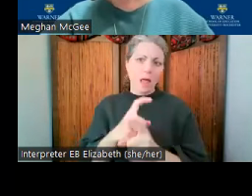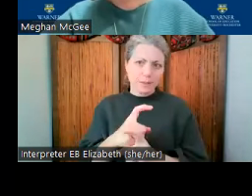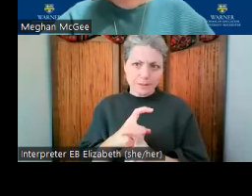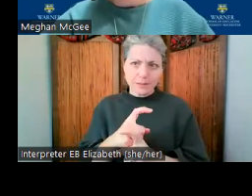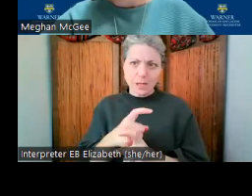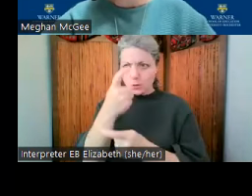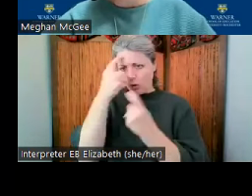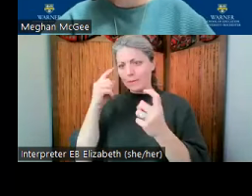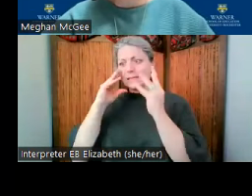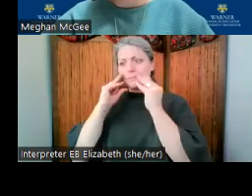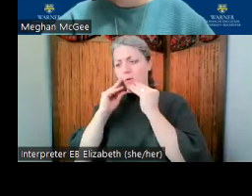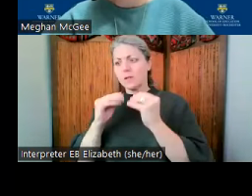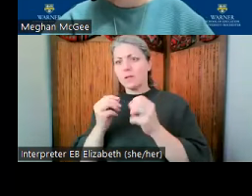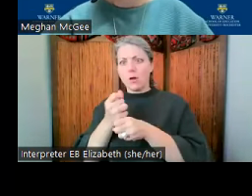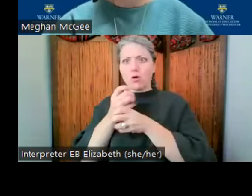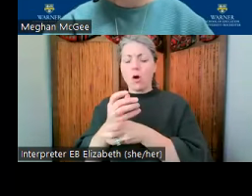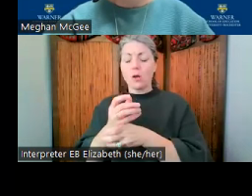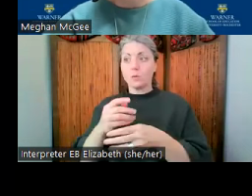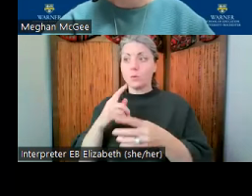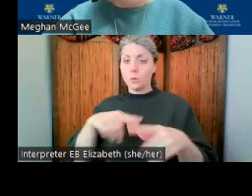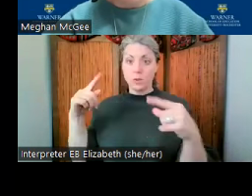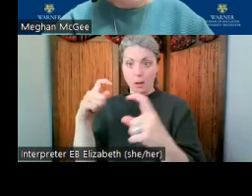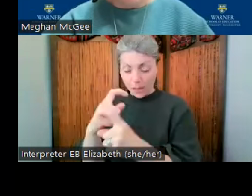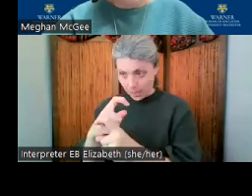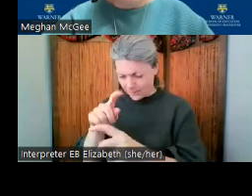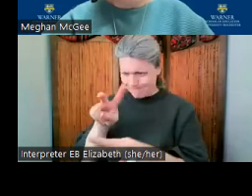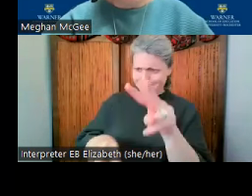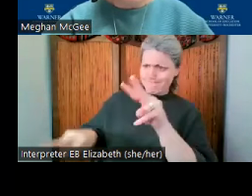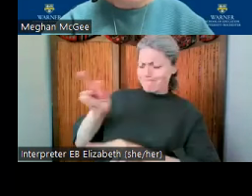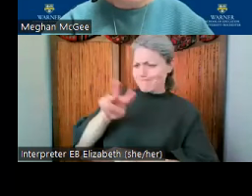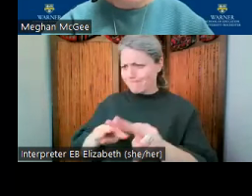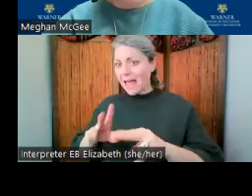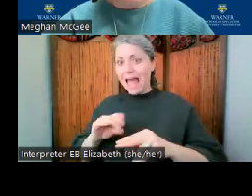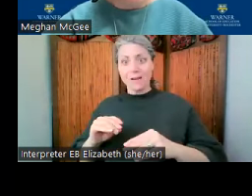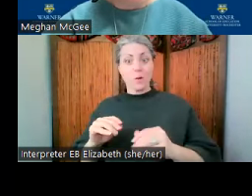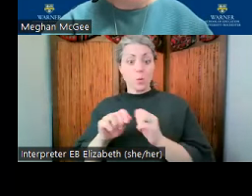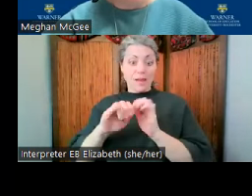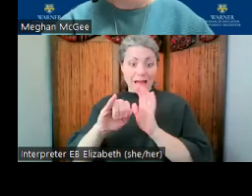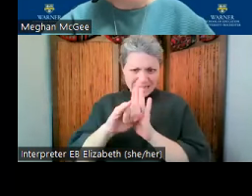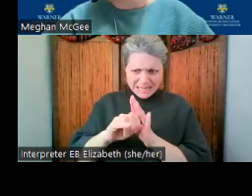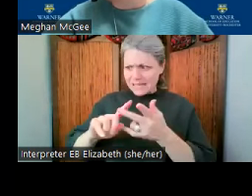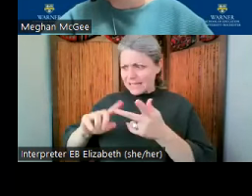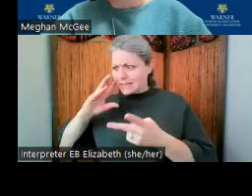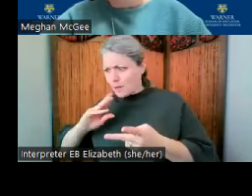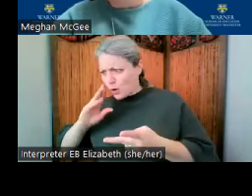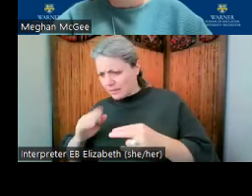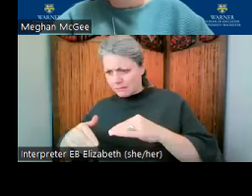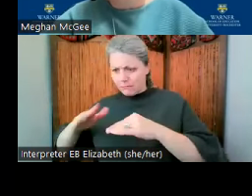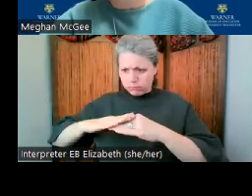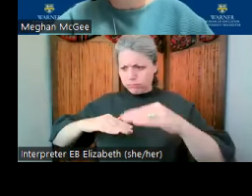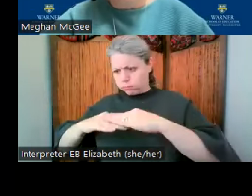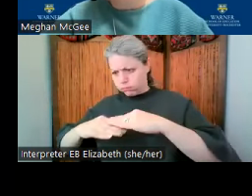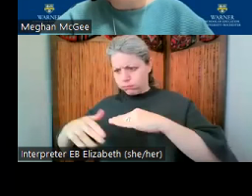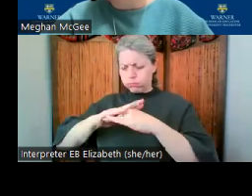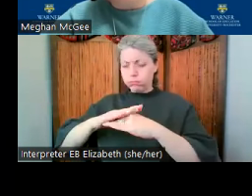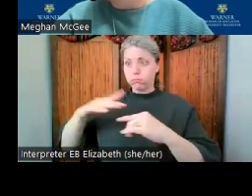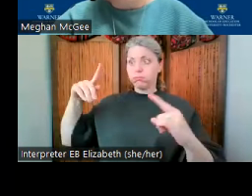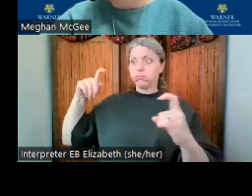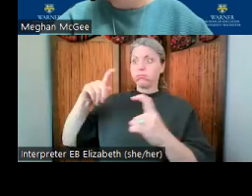are, much less when we layer identity and experiences. Dr. Kuo's experience discussion of